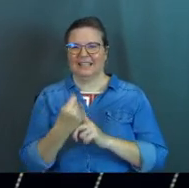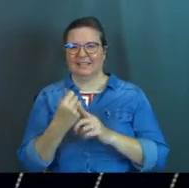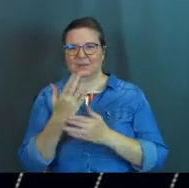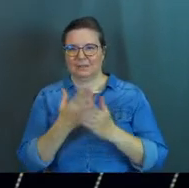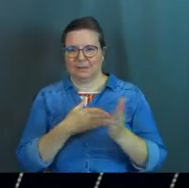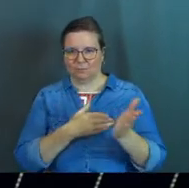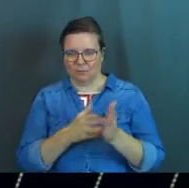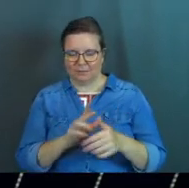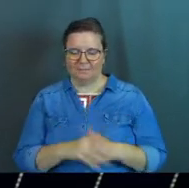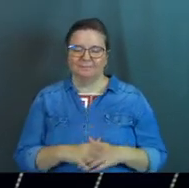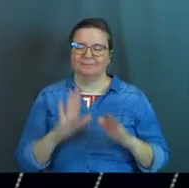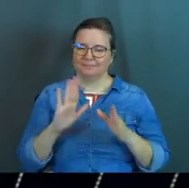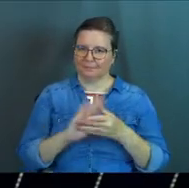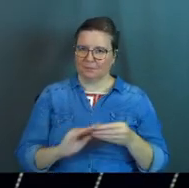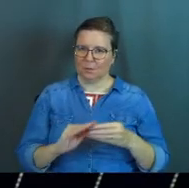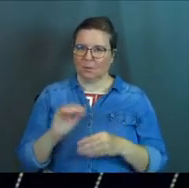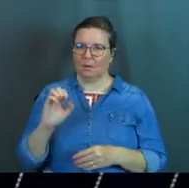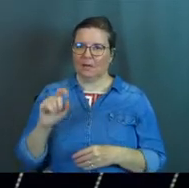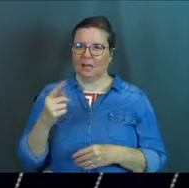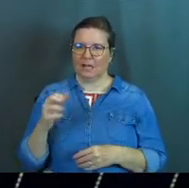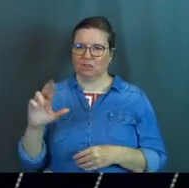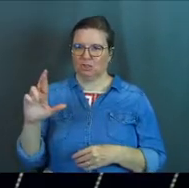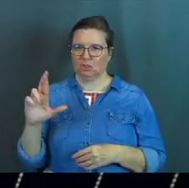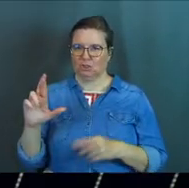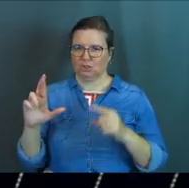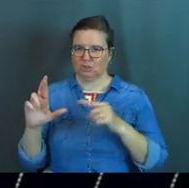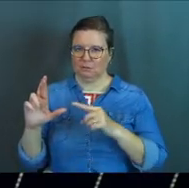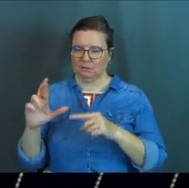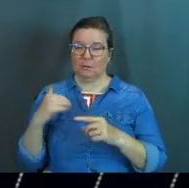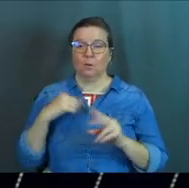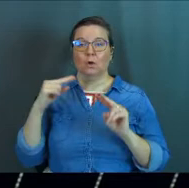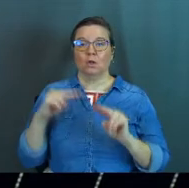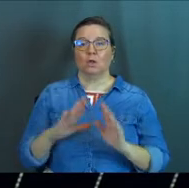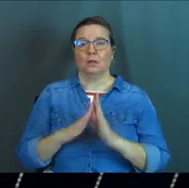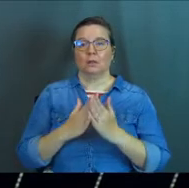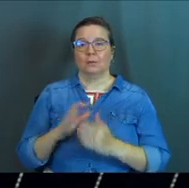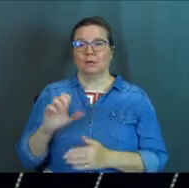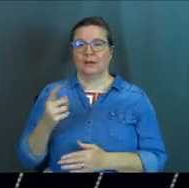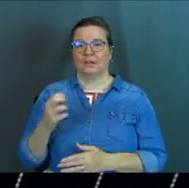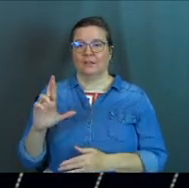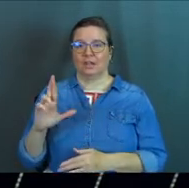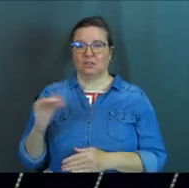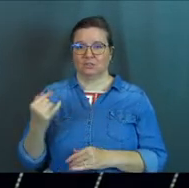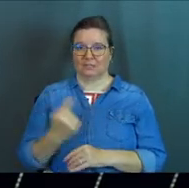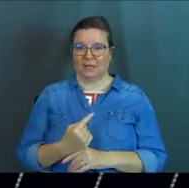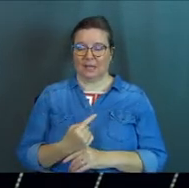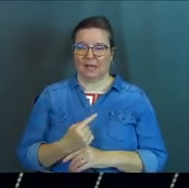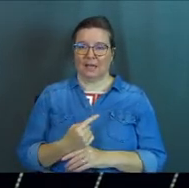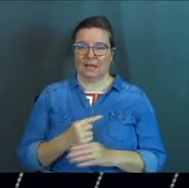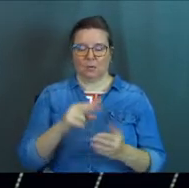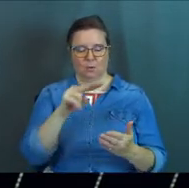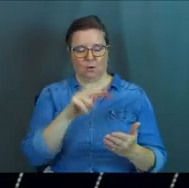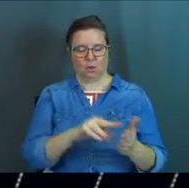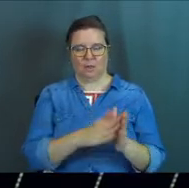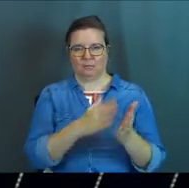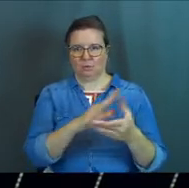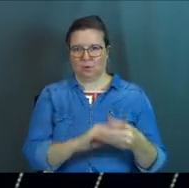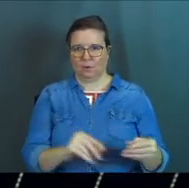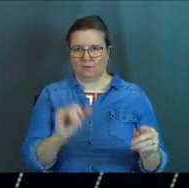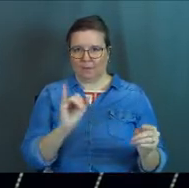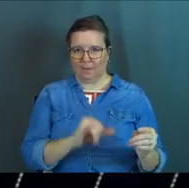and hit you with some truth. Here's the story, Esther. Say Esther. We're looking at the book of Esther today, and we're gonna pull a story out of